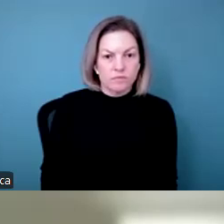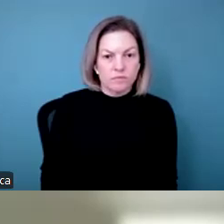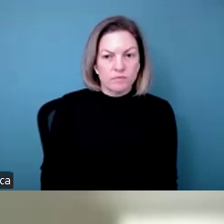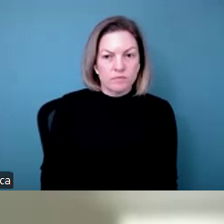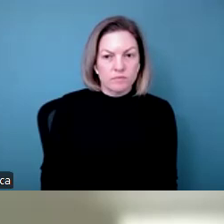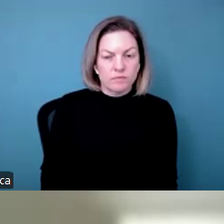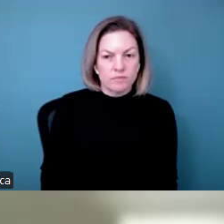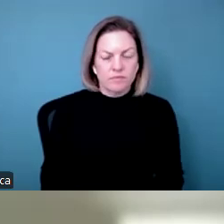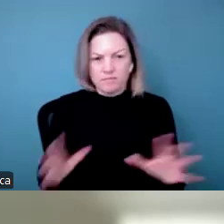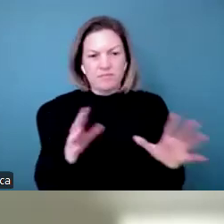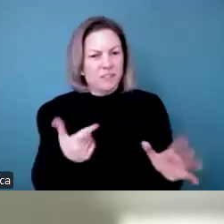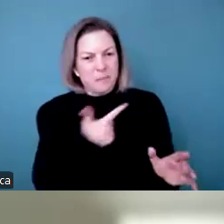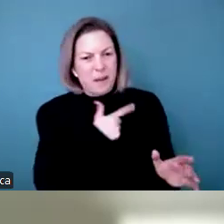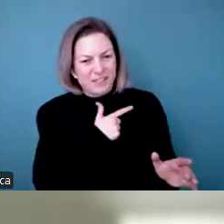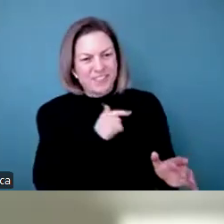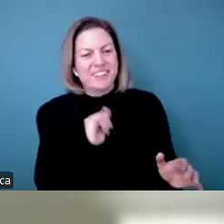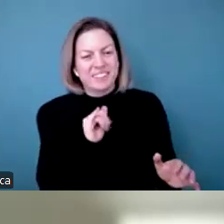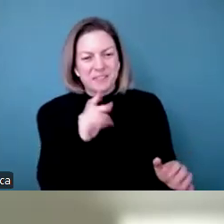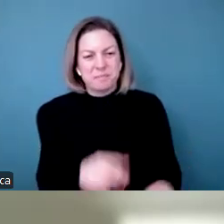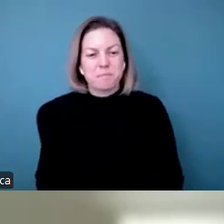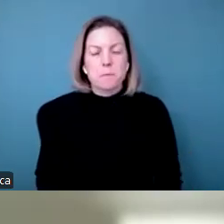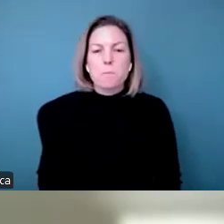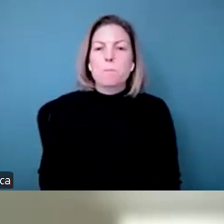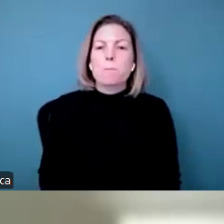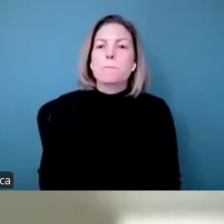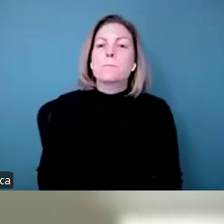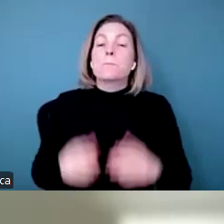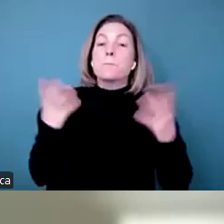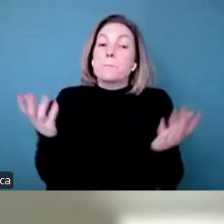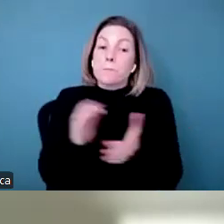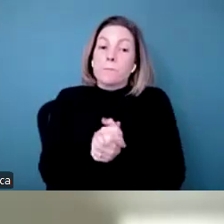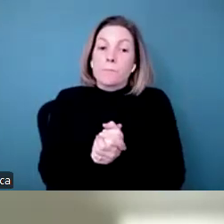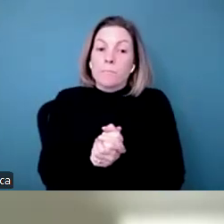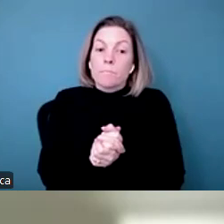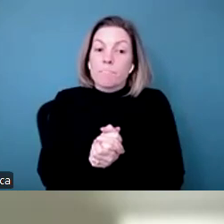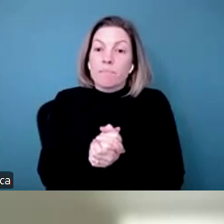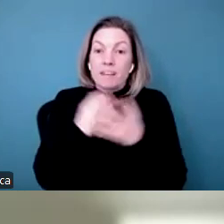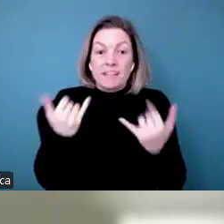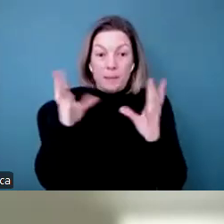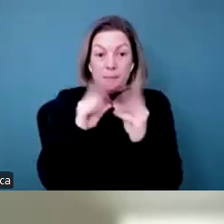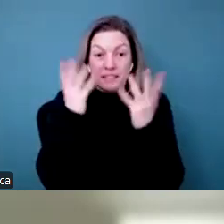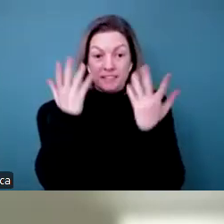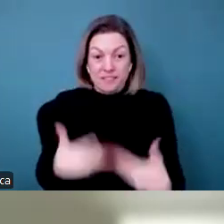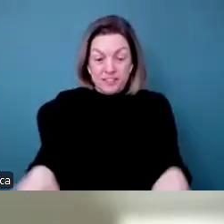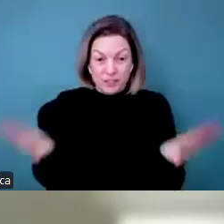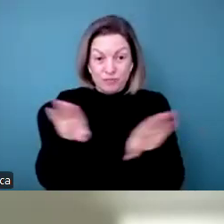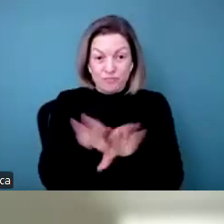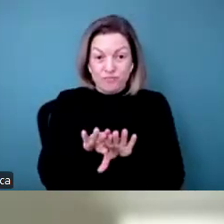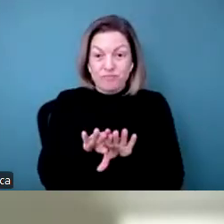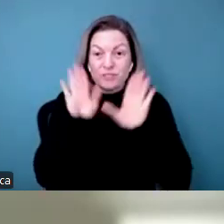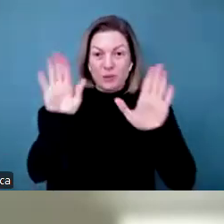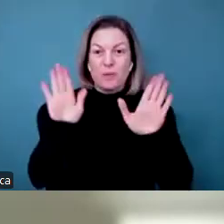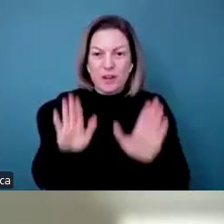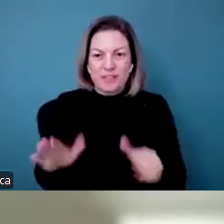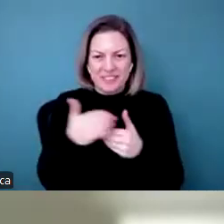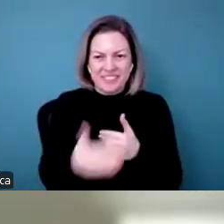Oh, my turn now. All right, well, with that, this meeting is adjourned. Have a wonderful rest